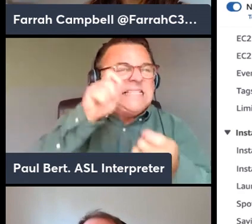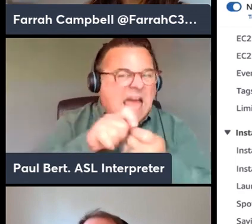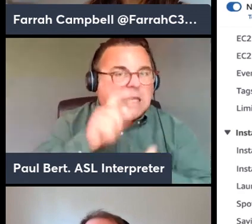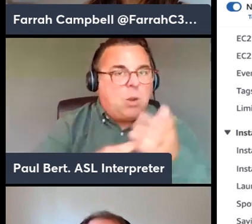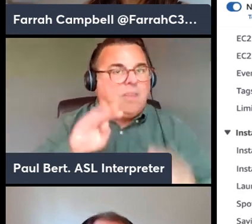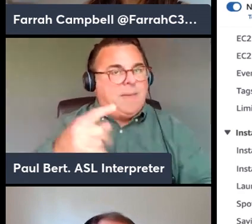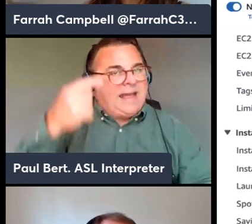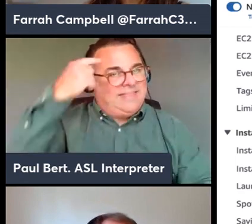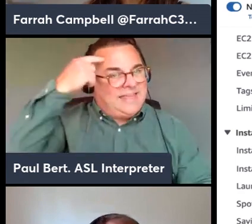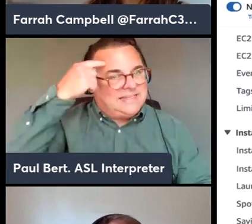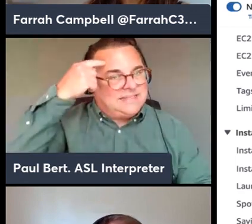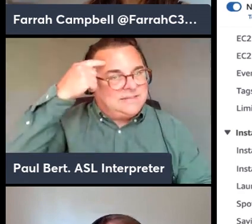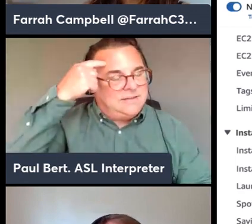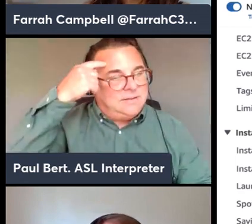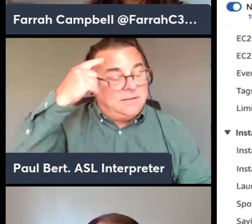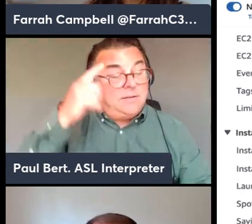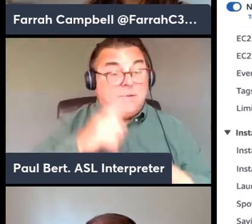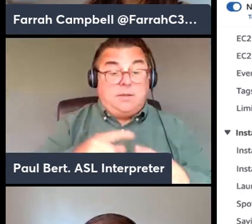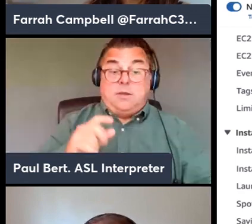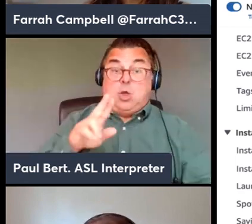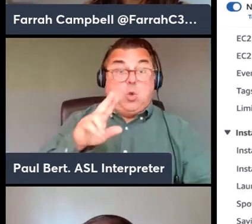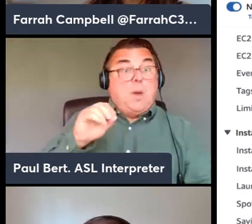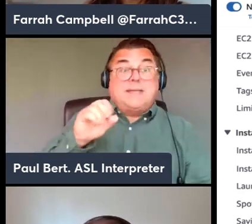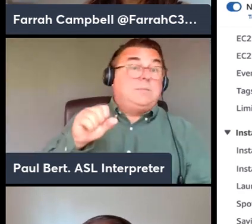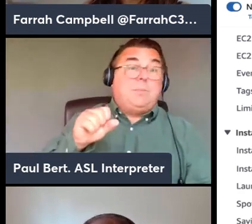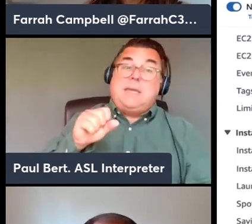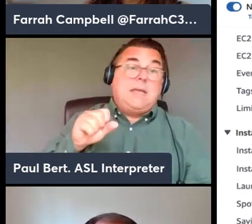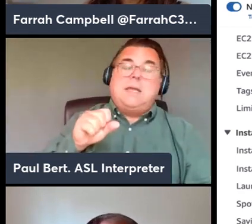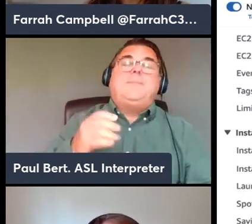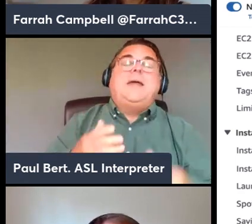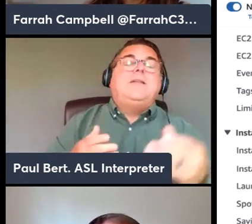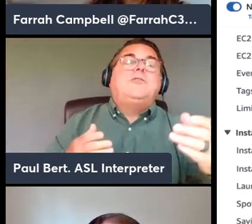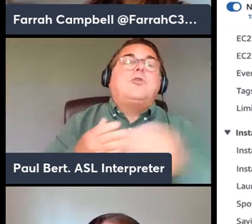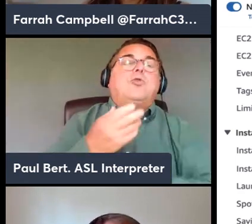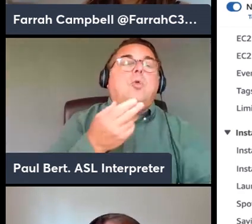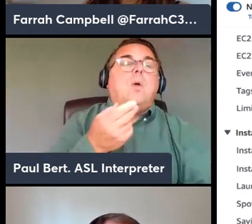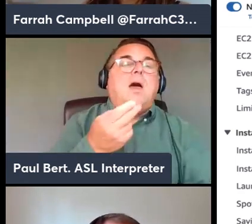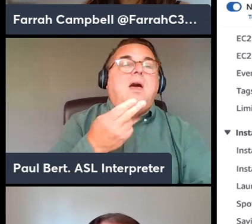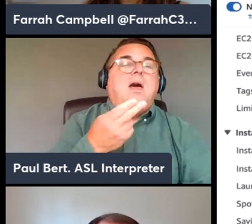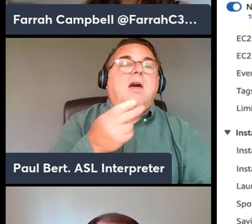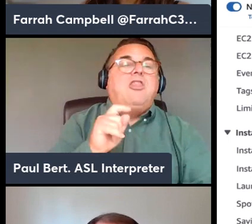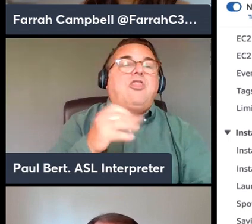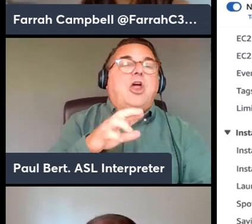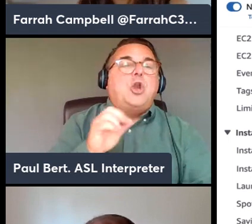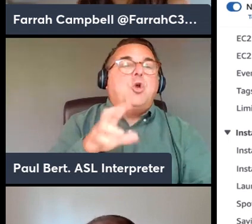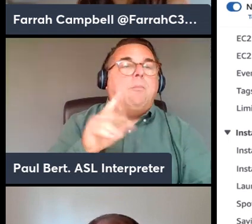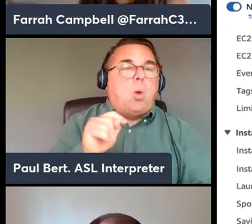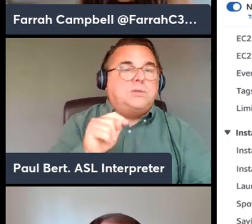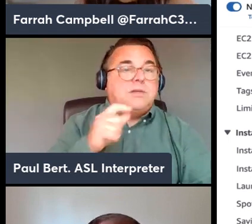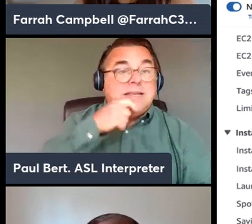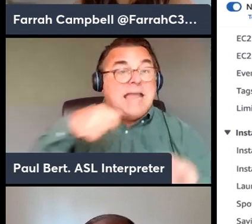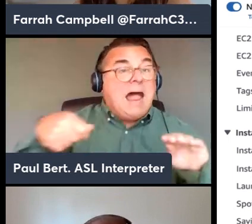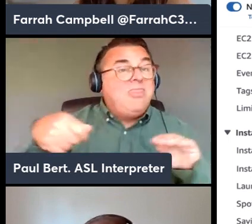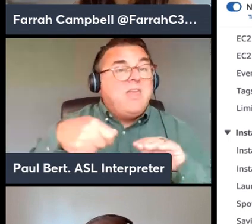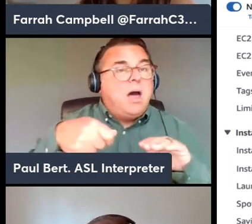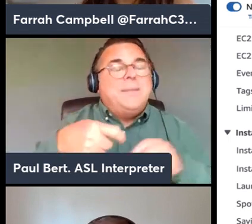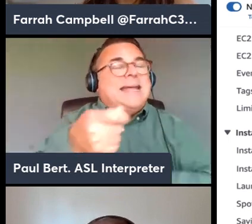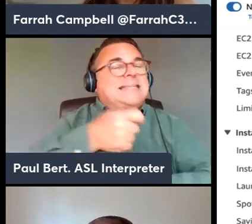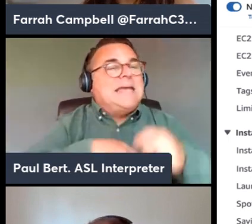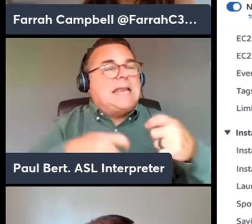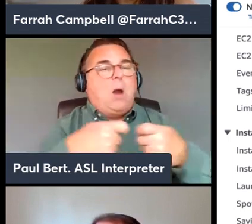doing, except that instead of USB, it's going over Thunderbolt, and instead of a thumb drive, it's actually our elastic block storage.